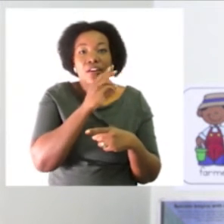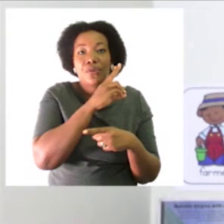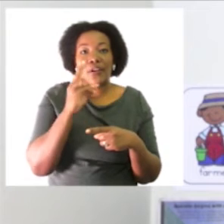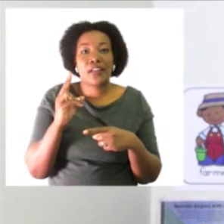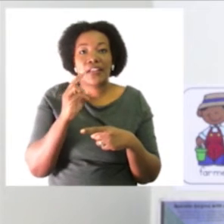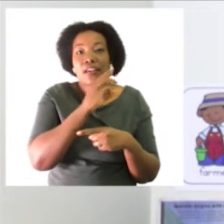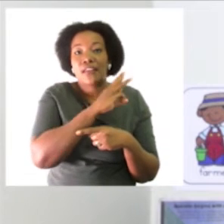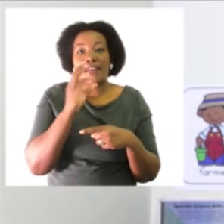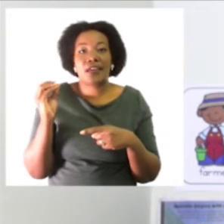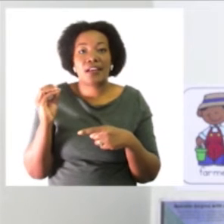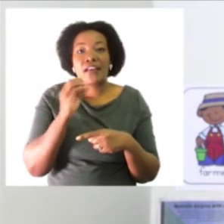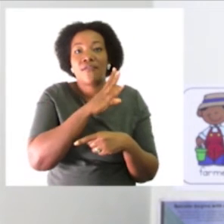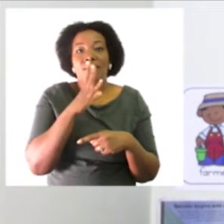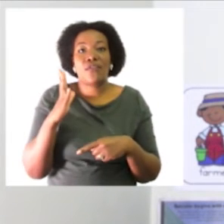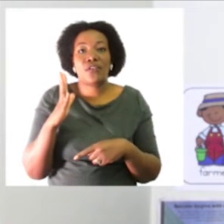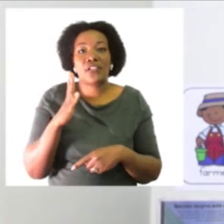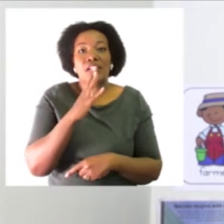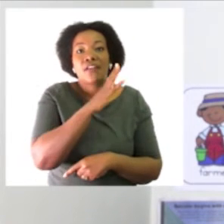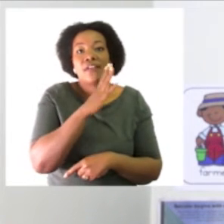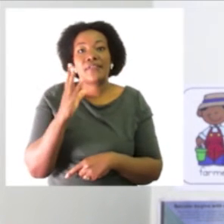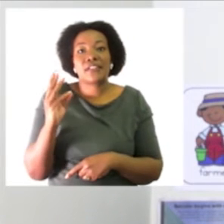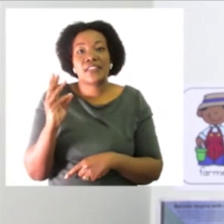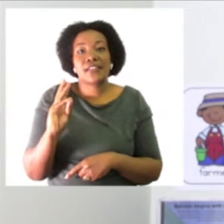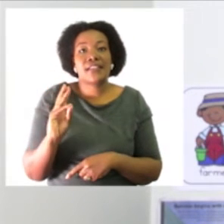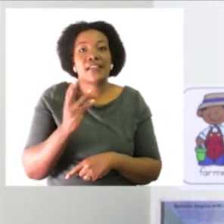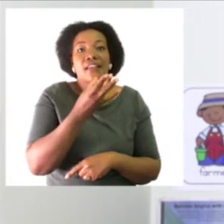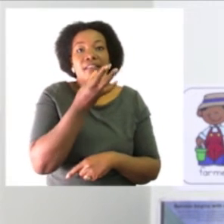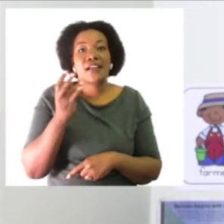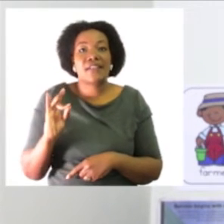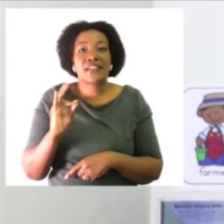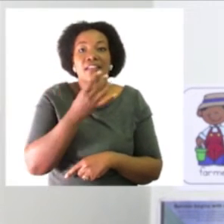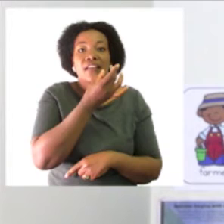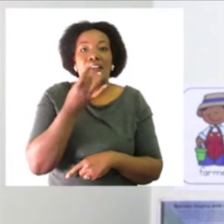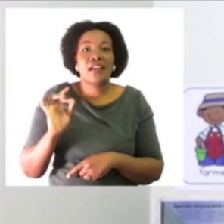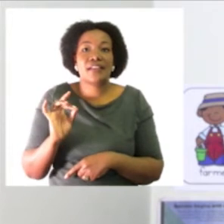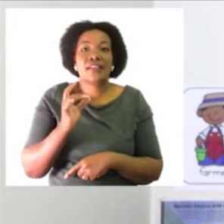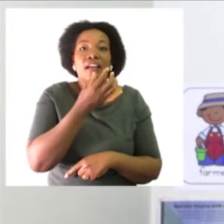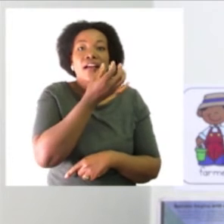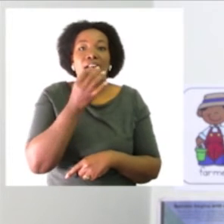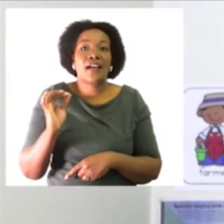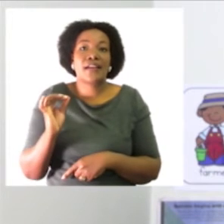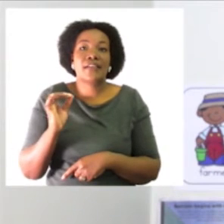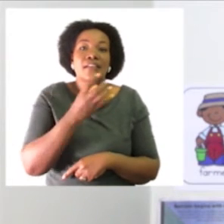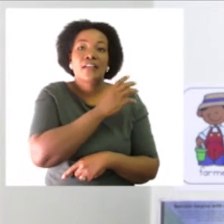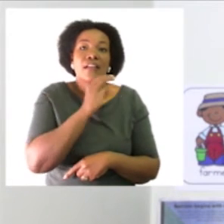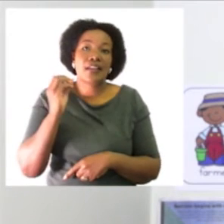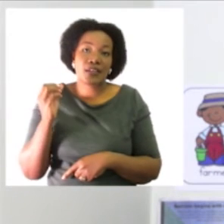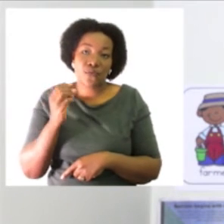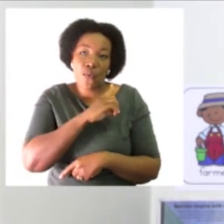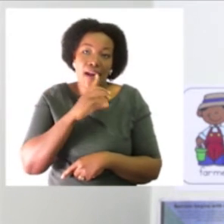20, 30, 40, 50, 60, 70, 80,